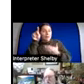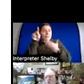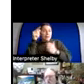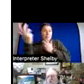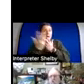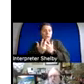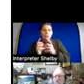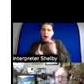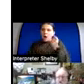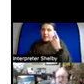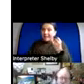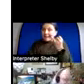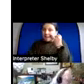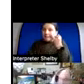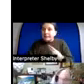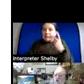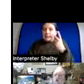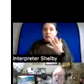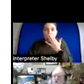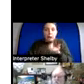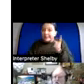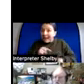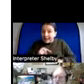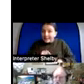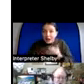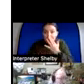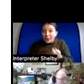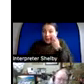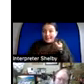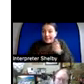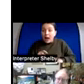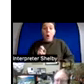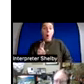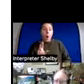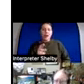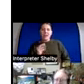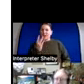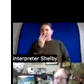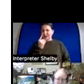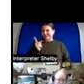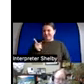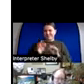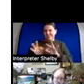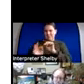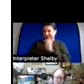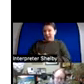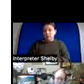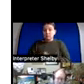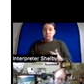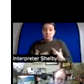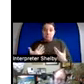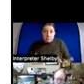or what if i simply say the color doesn't matter why do we think the color matters you see